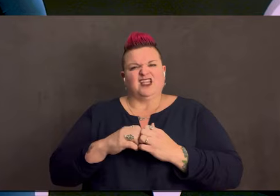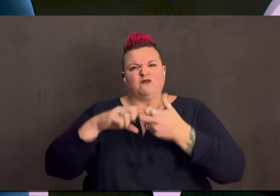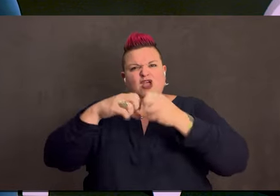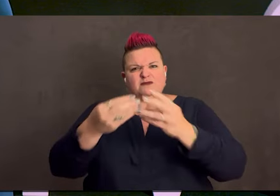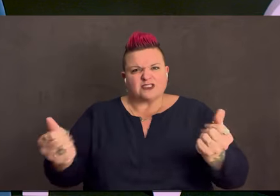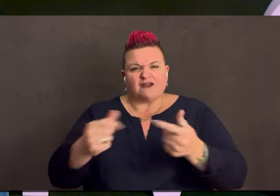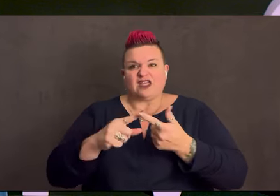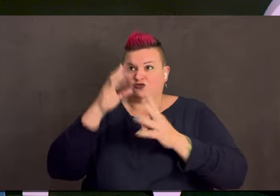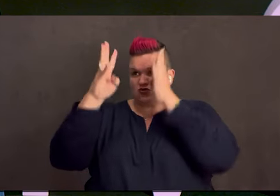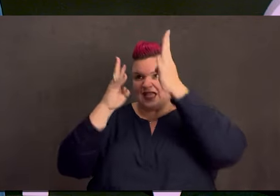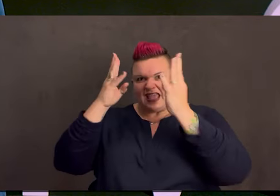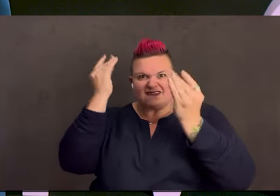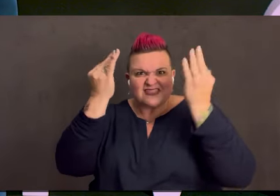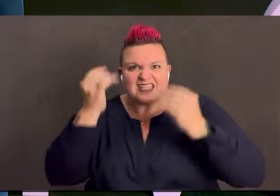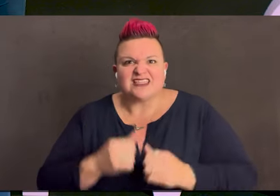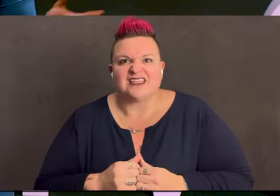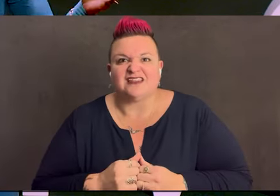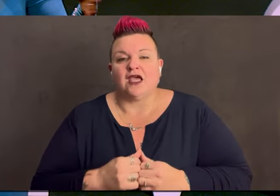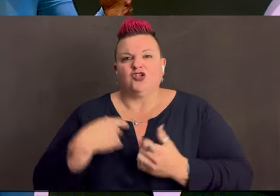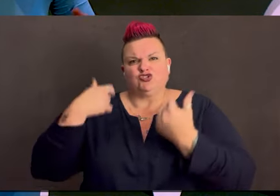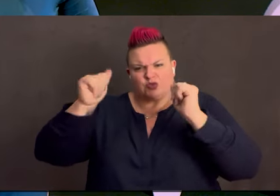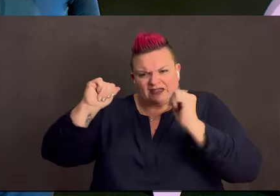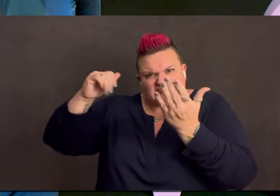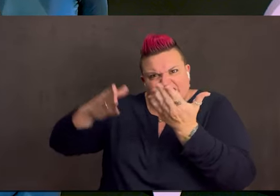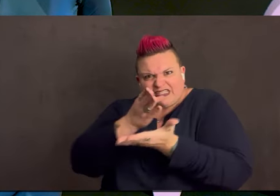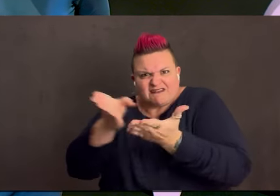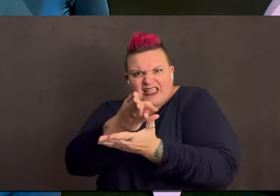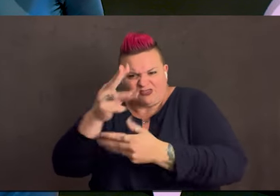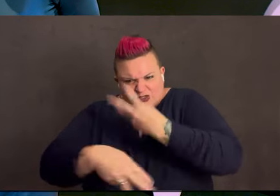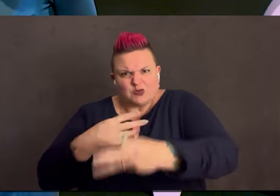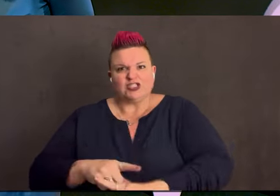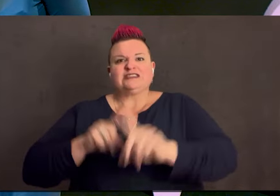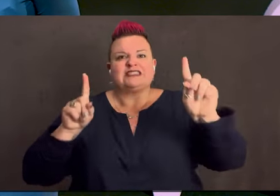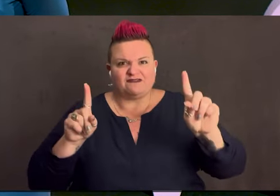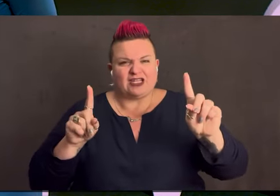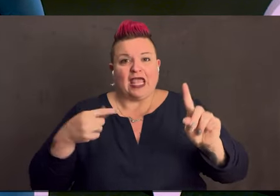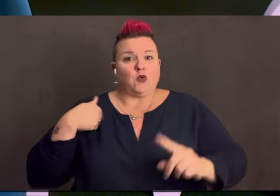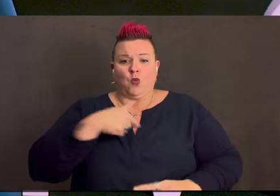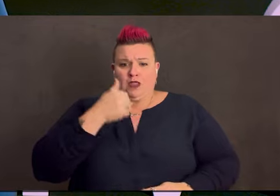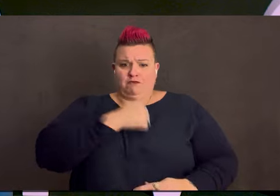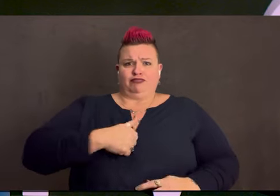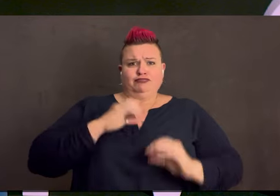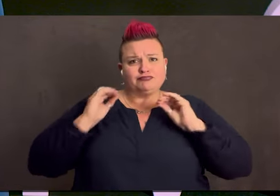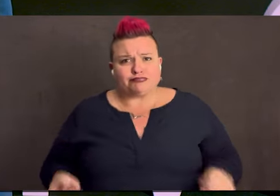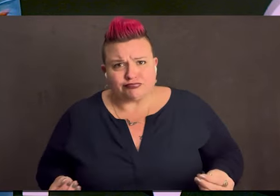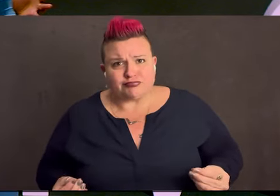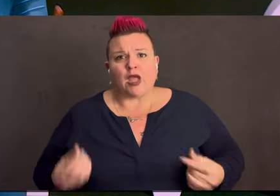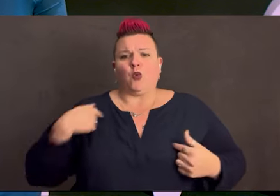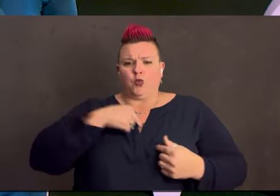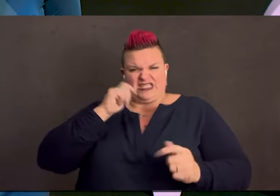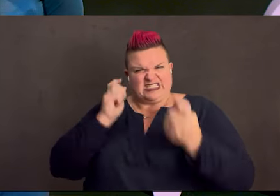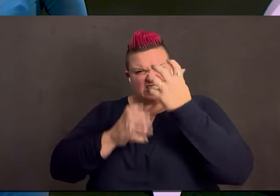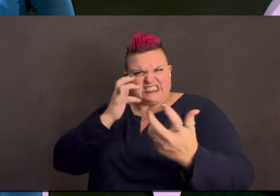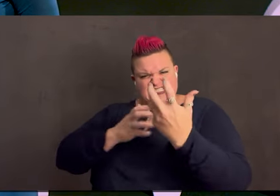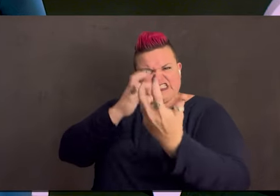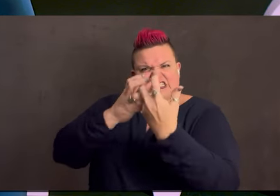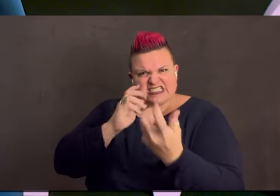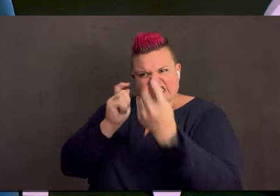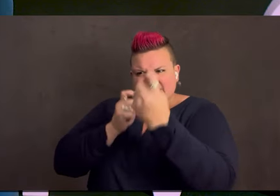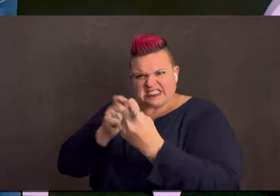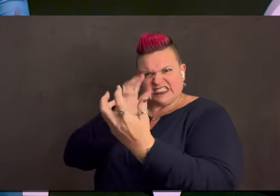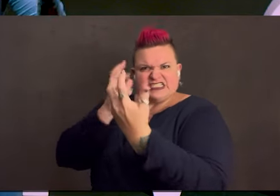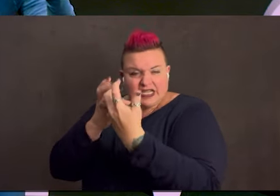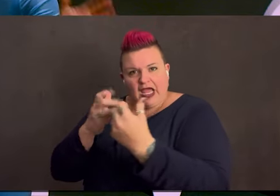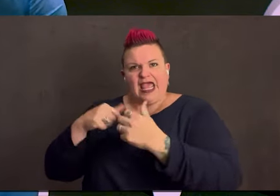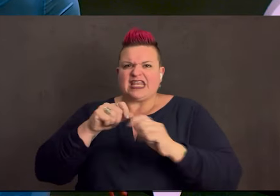in creative thinking. It is rooted in navigating the world differently. And it is unapologetic. It is adaptable. It is